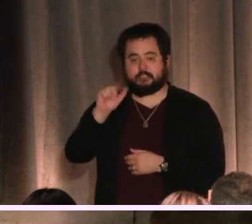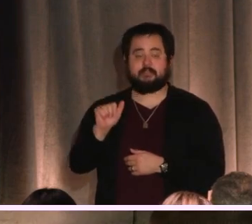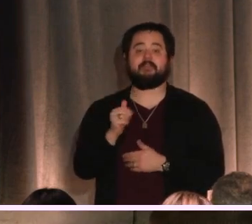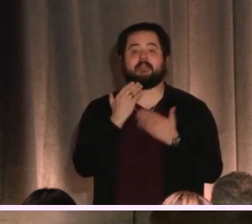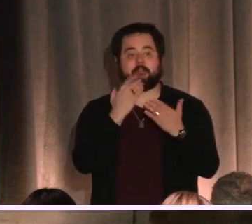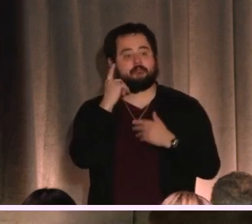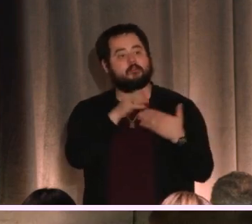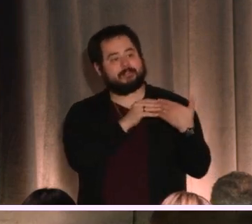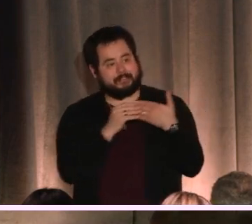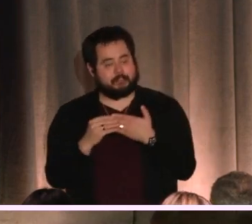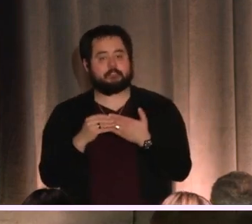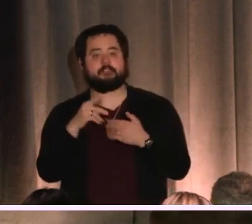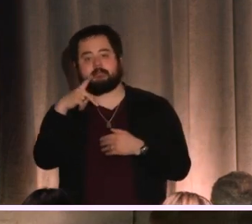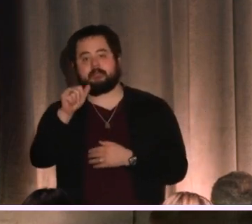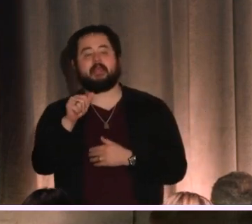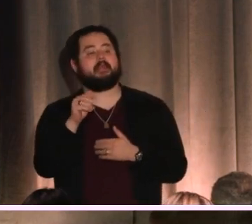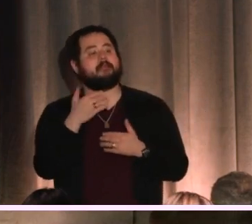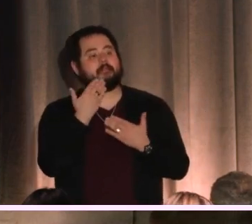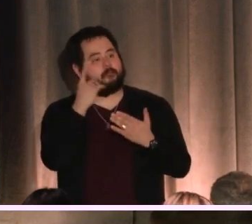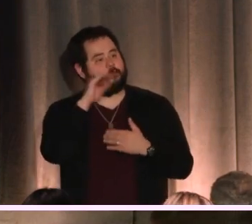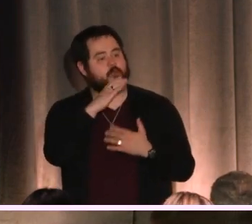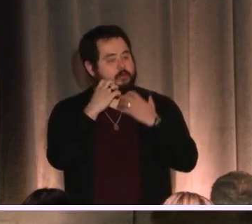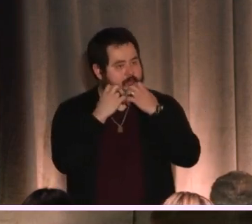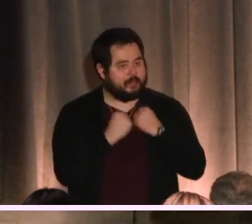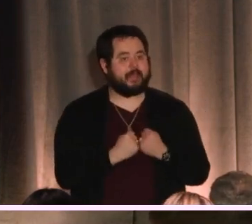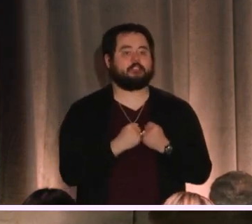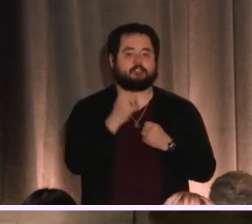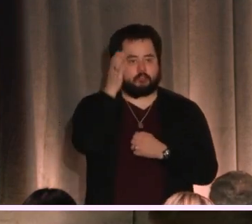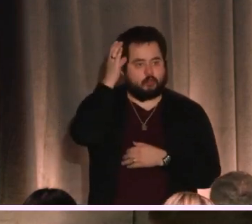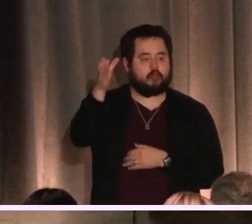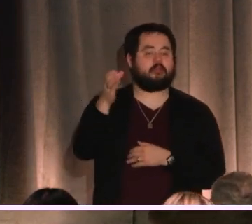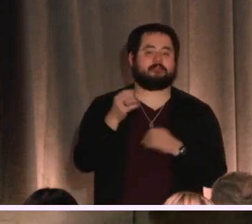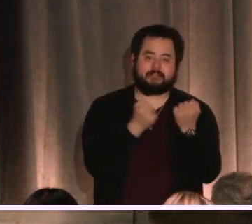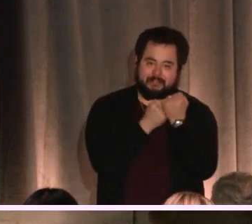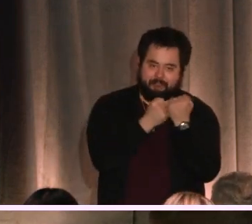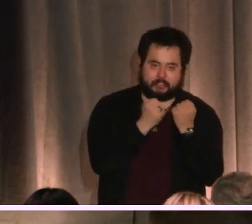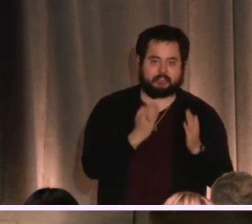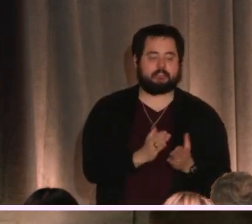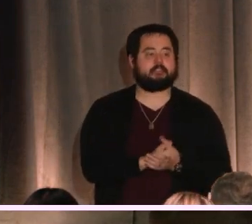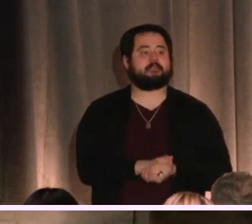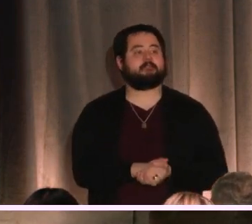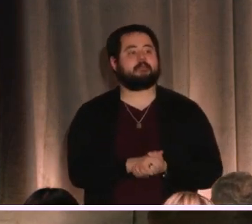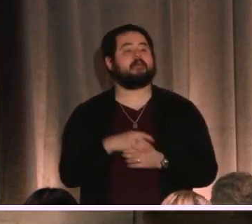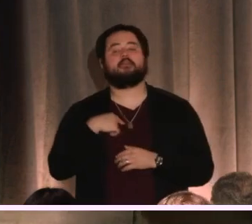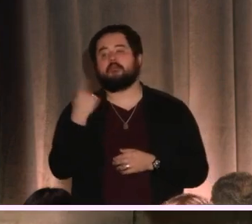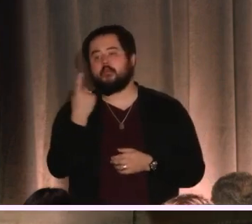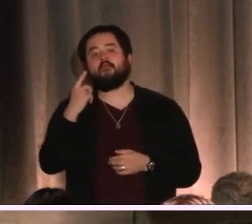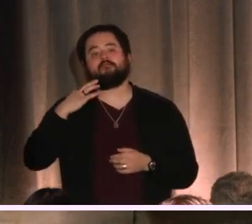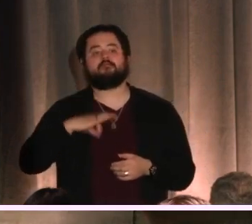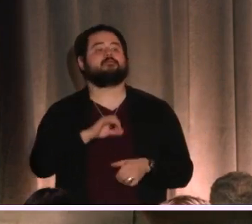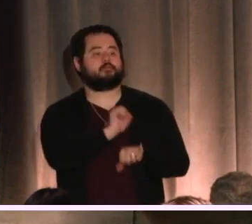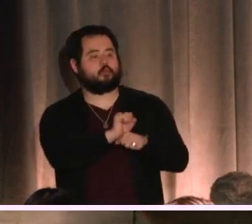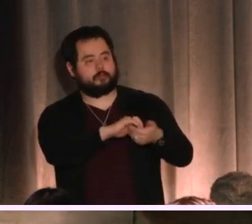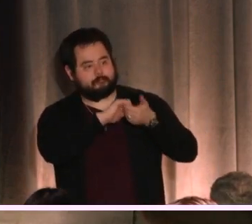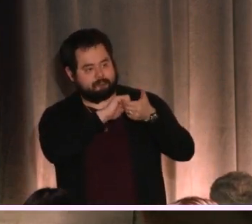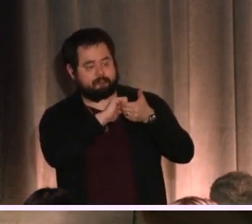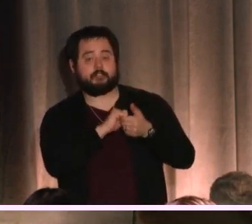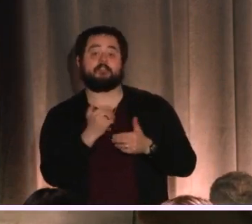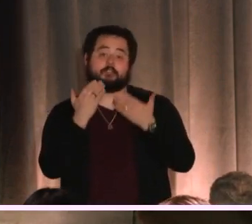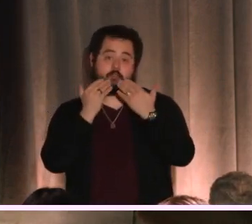and your passion, knowledge, and advocacy. It is always a privilege working with you. So thank